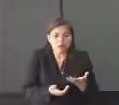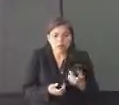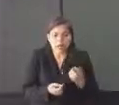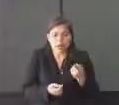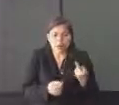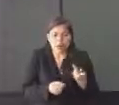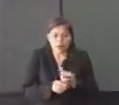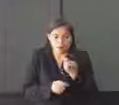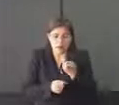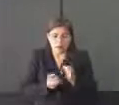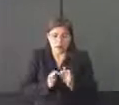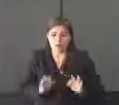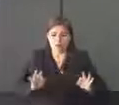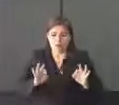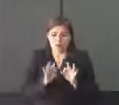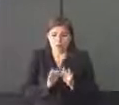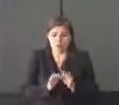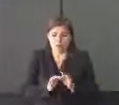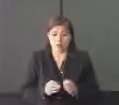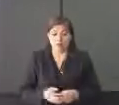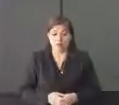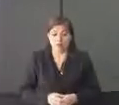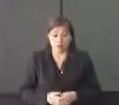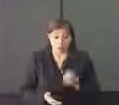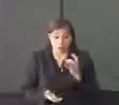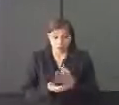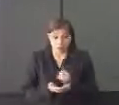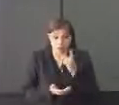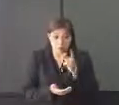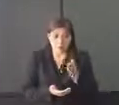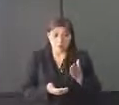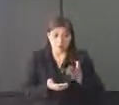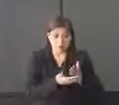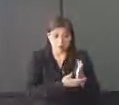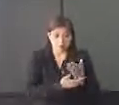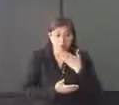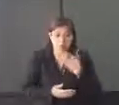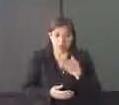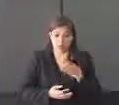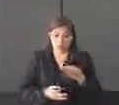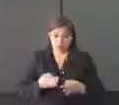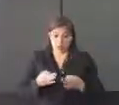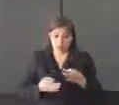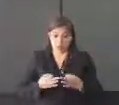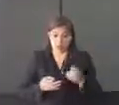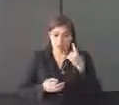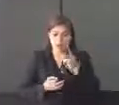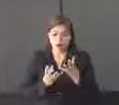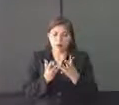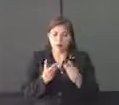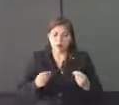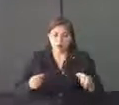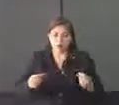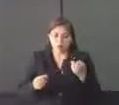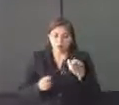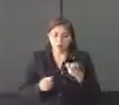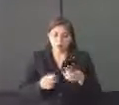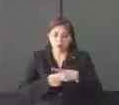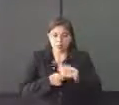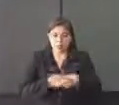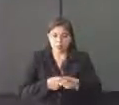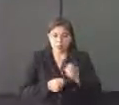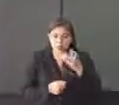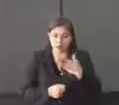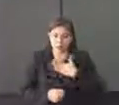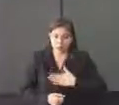which we think it is still important, not only in terms of access to justice, but also restitution